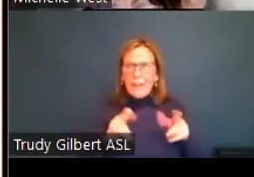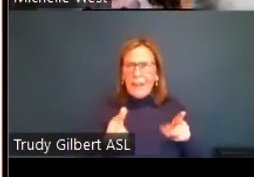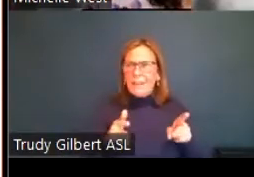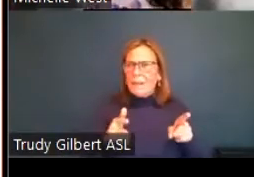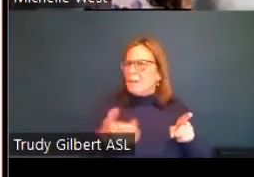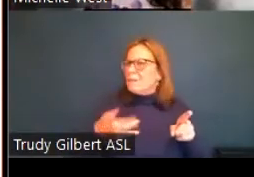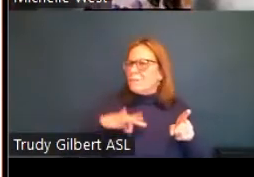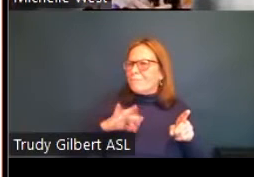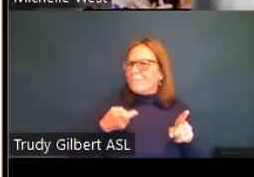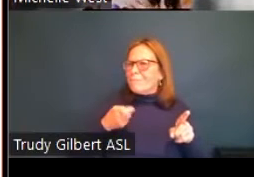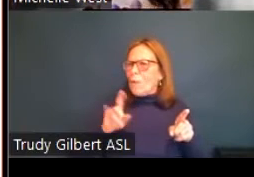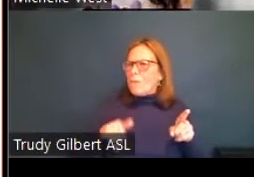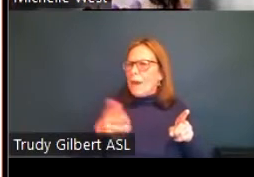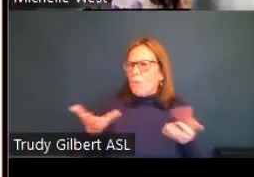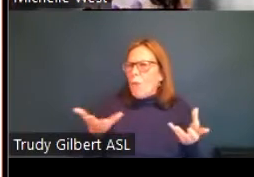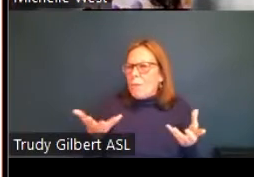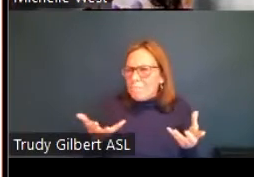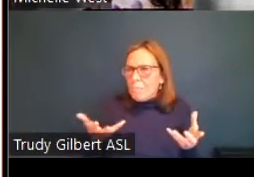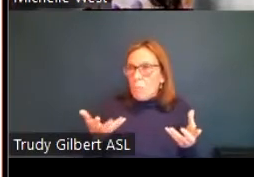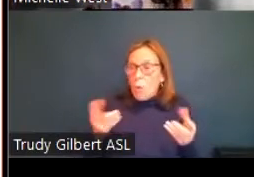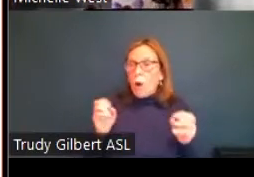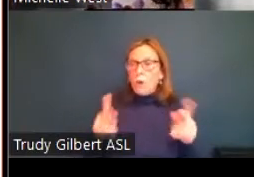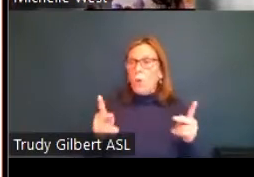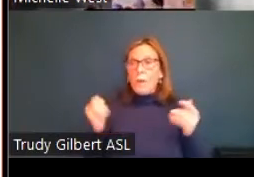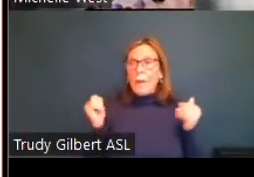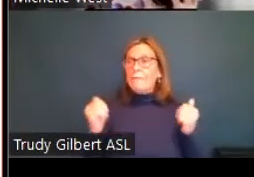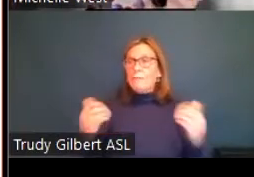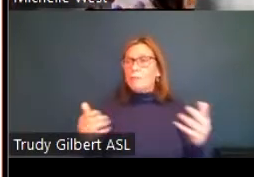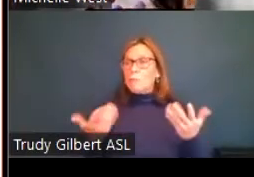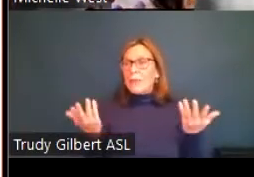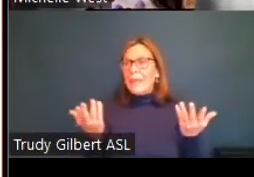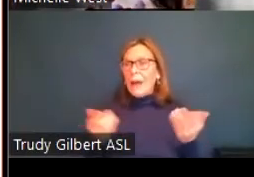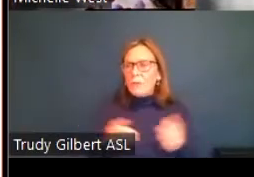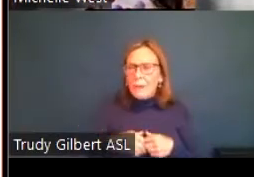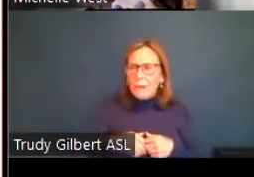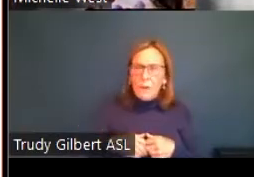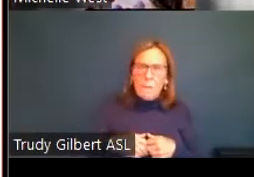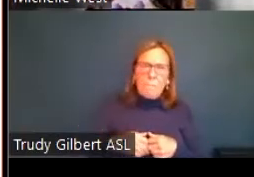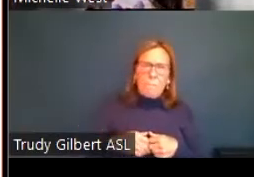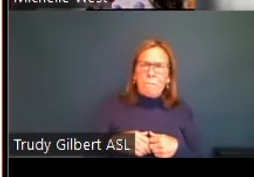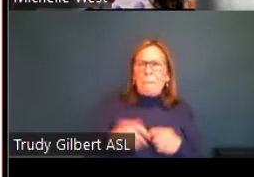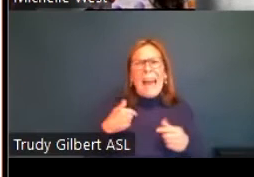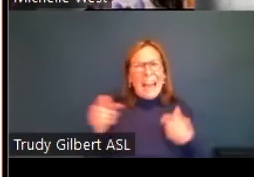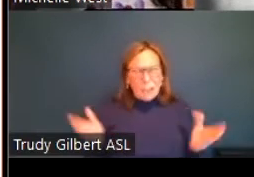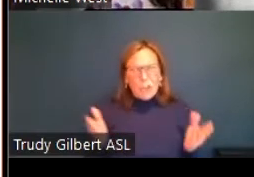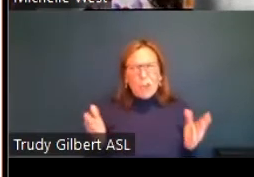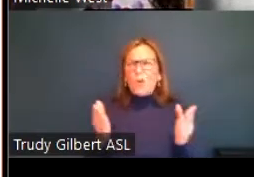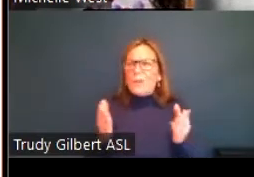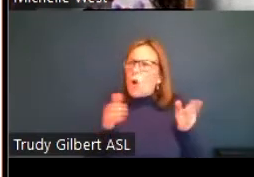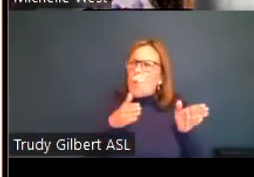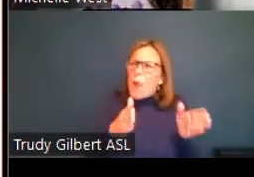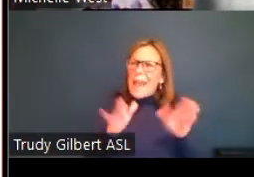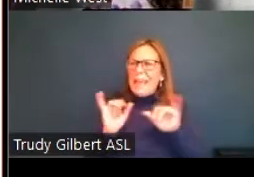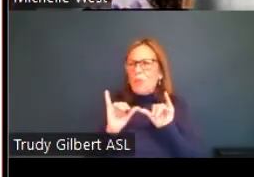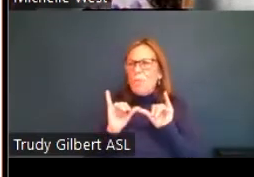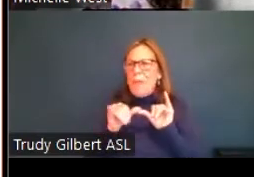you want from that? Or are you okay with just putting it out there? I would always encourage some type of measurement so you know you're not wasting